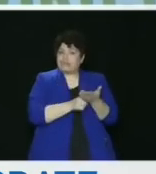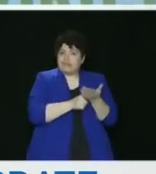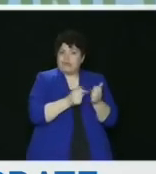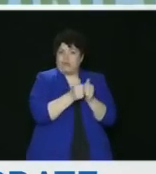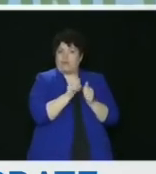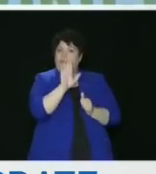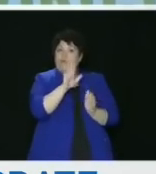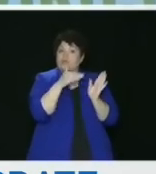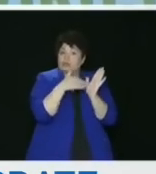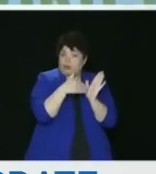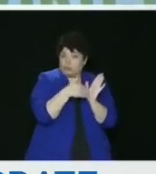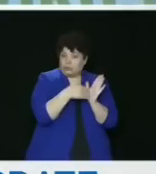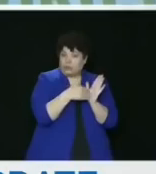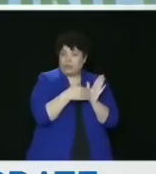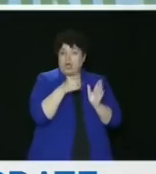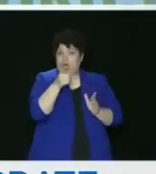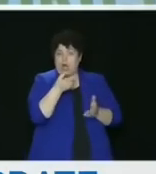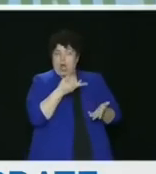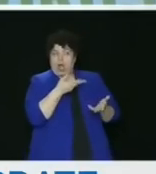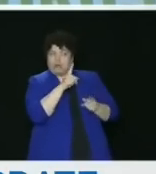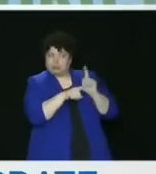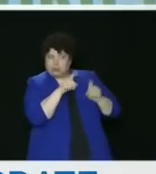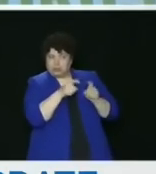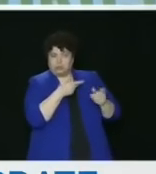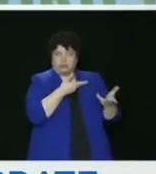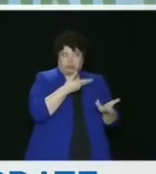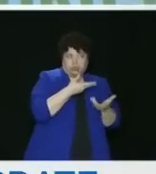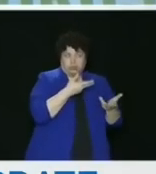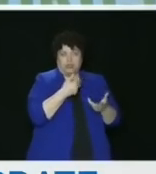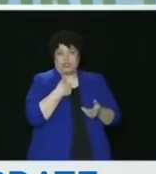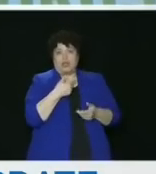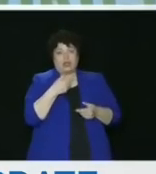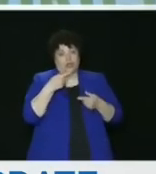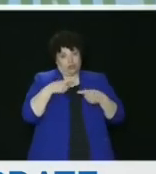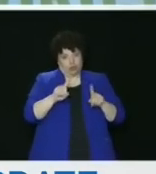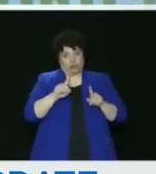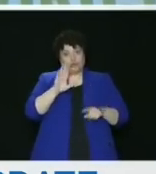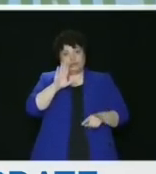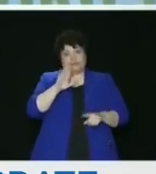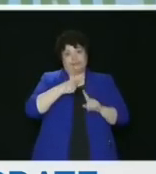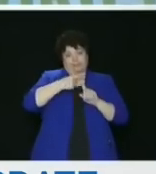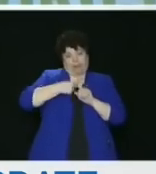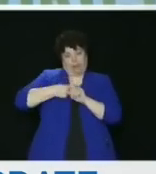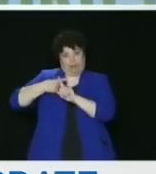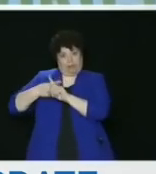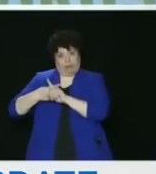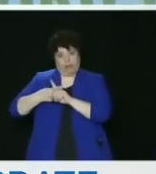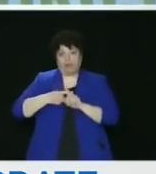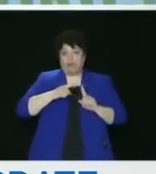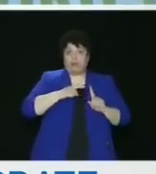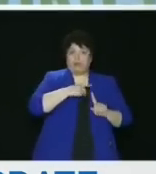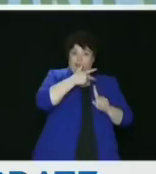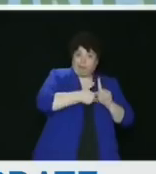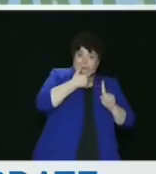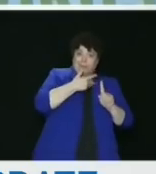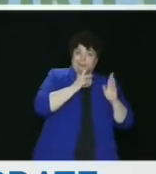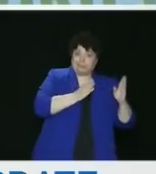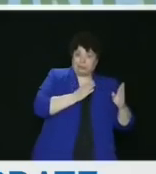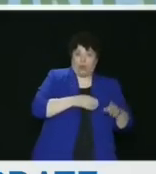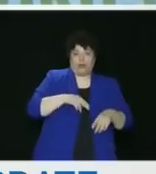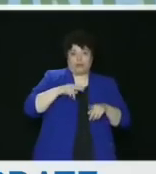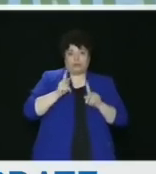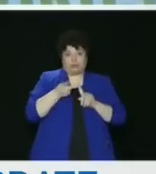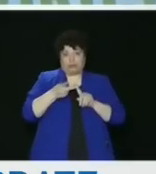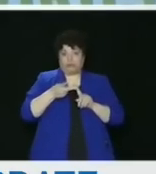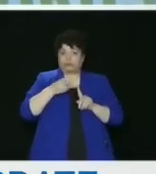physician in terms of which trimester of pregnancy, and look at the